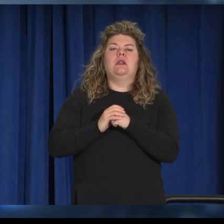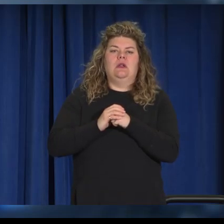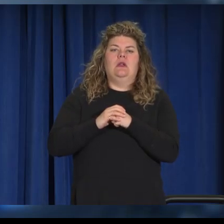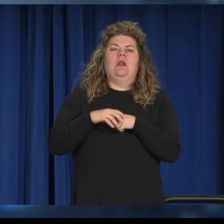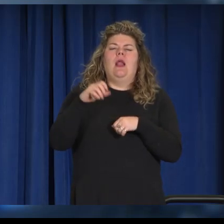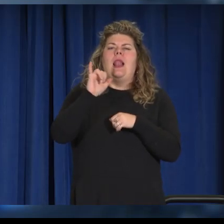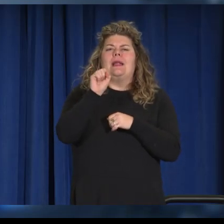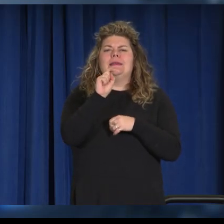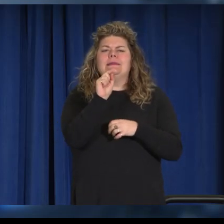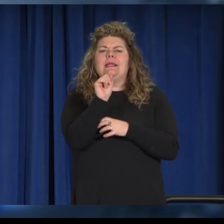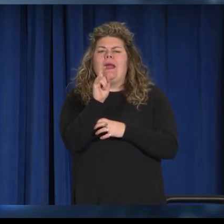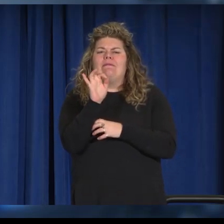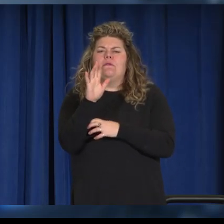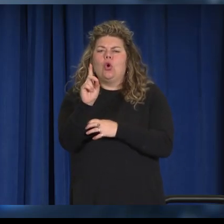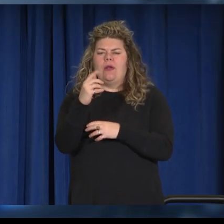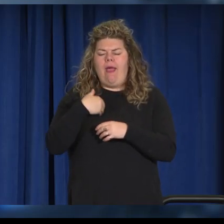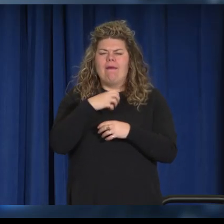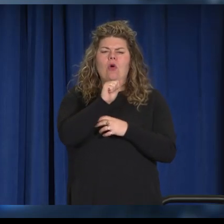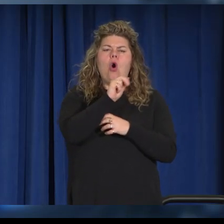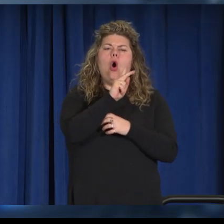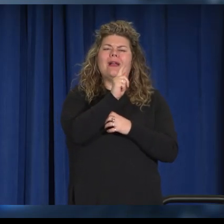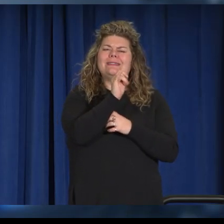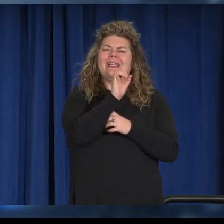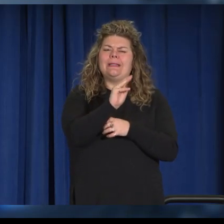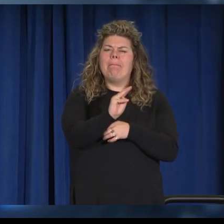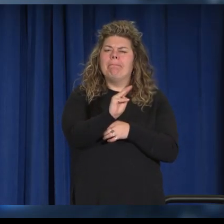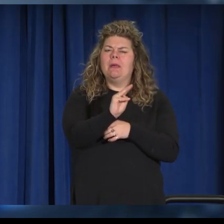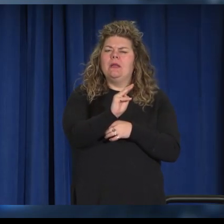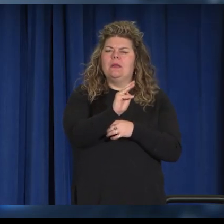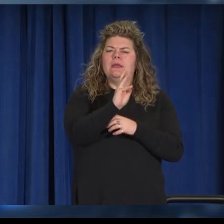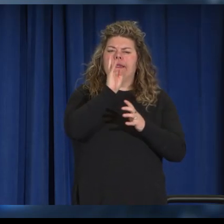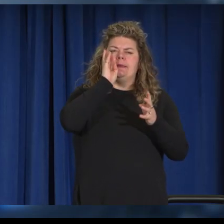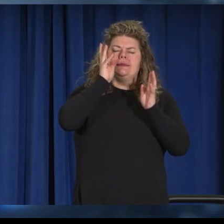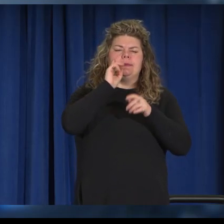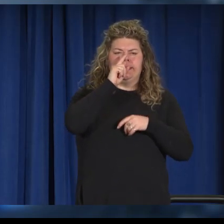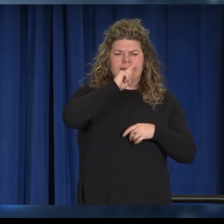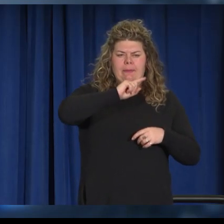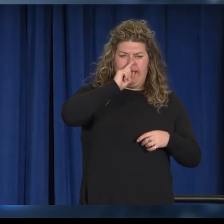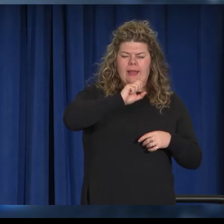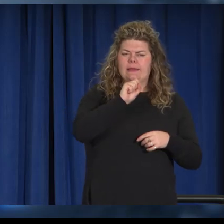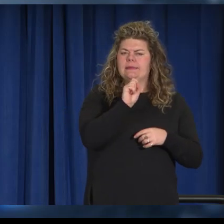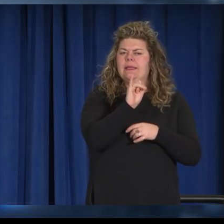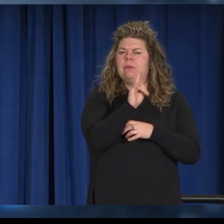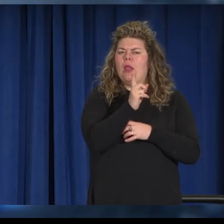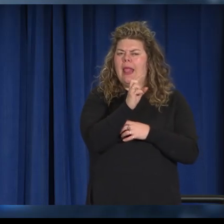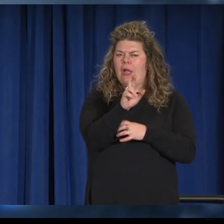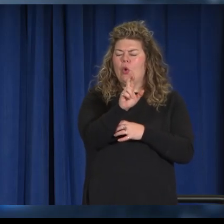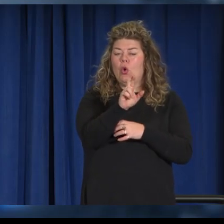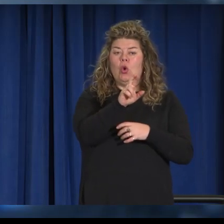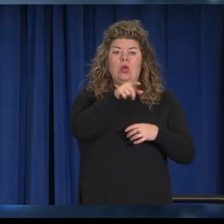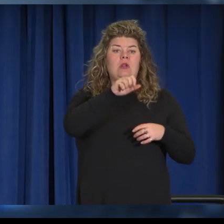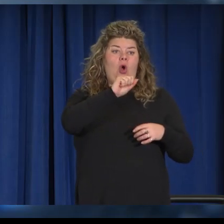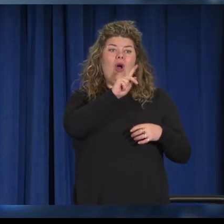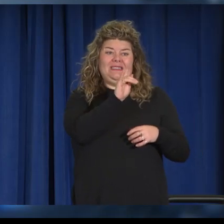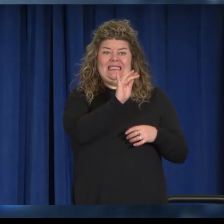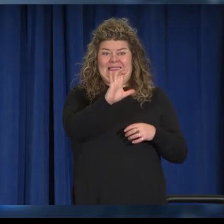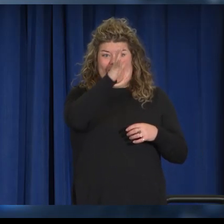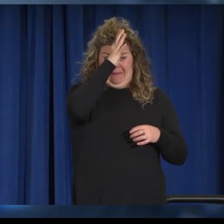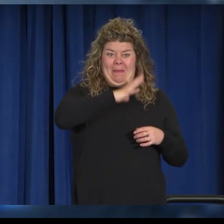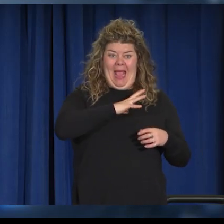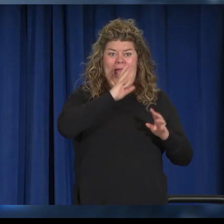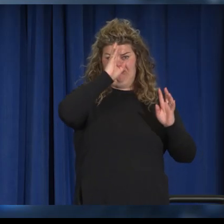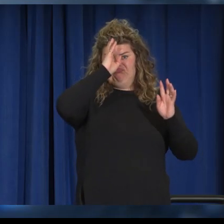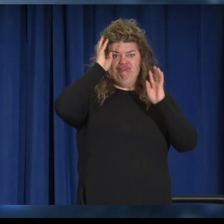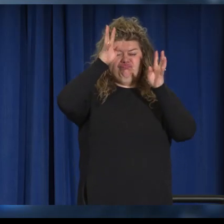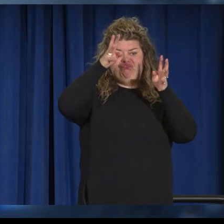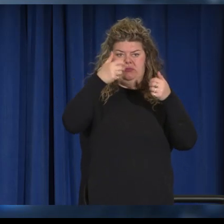Stanford's autism simulator. It's created by an autistic man, and it was early on when it was like Oculus. It was